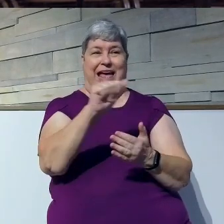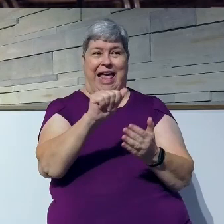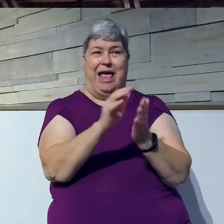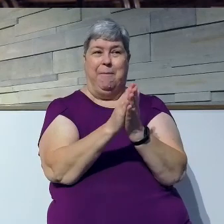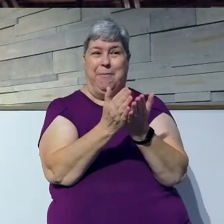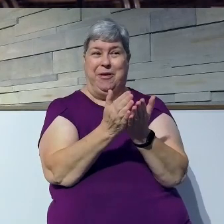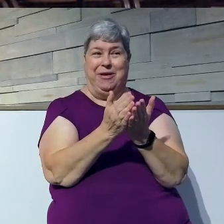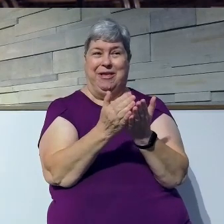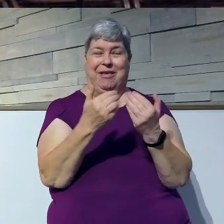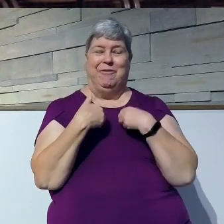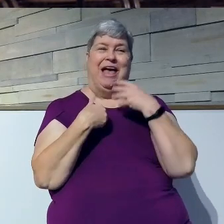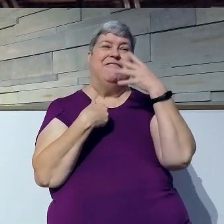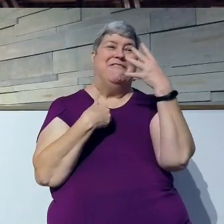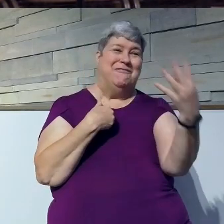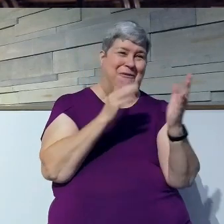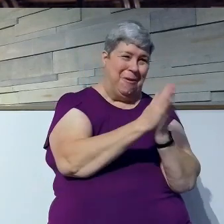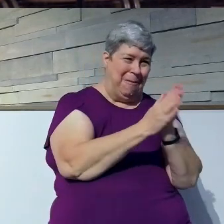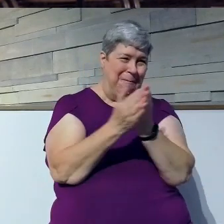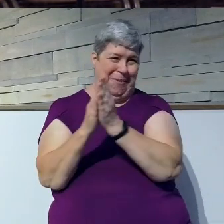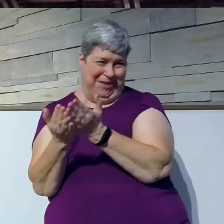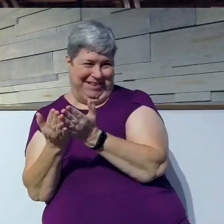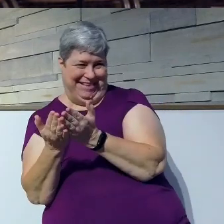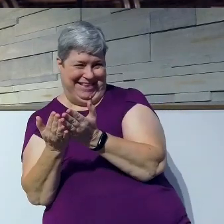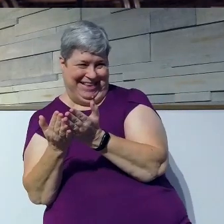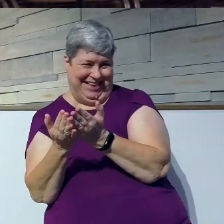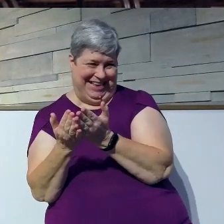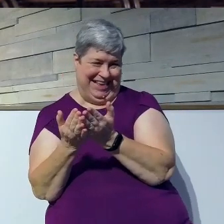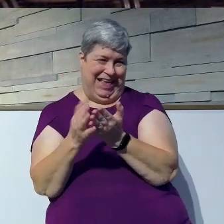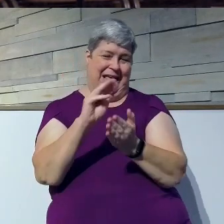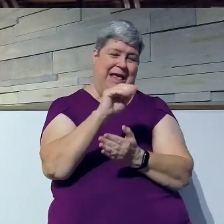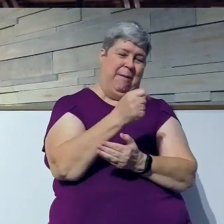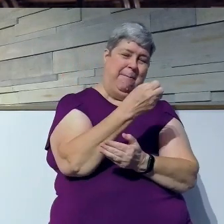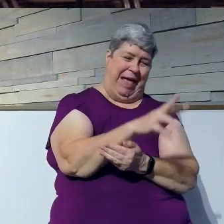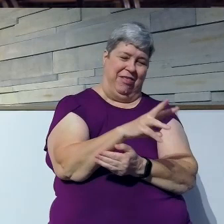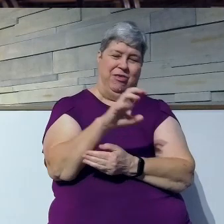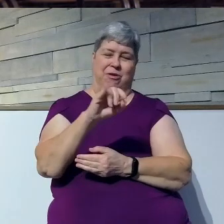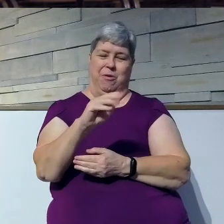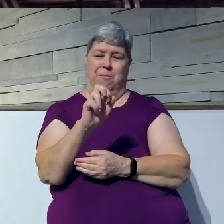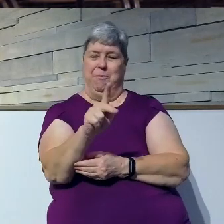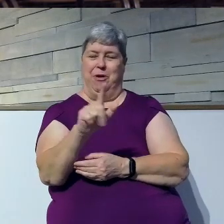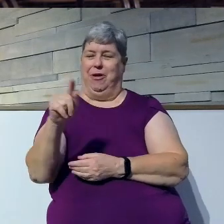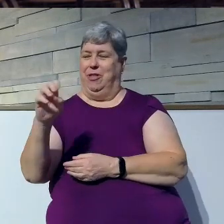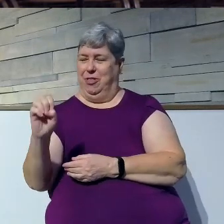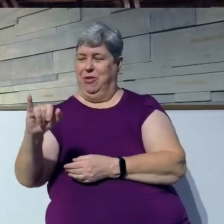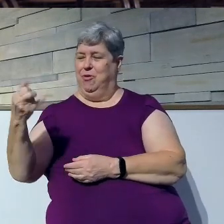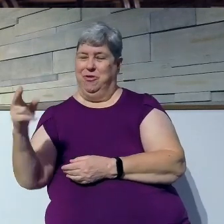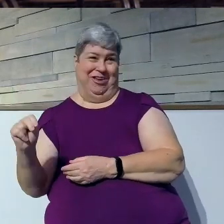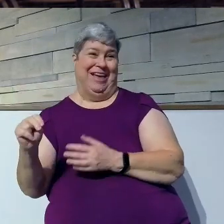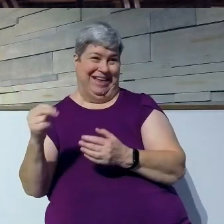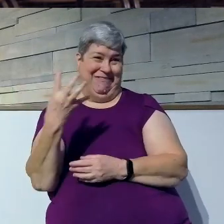book. We have four books that tell us all of that, don't we? Matthew, Mark, Luke, and John. And